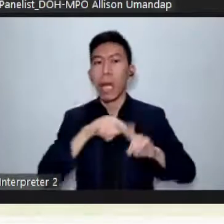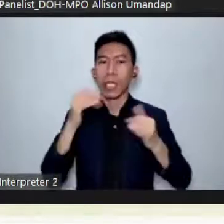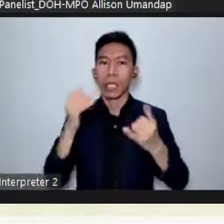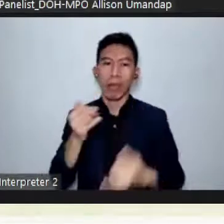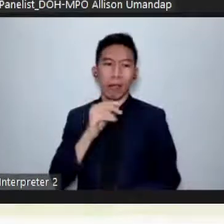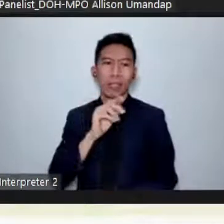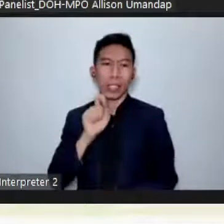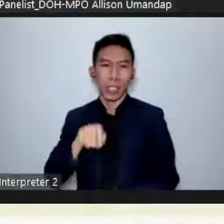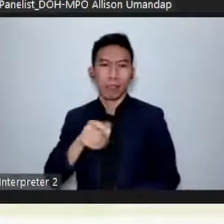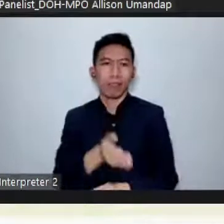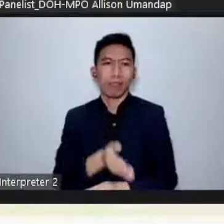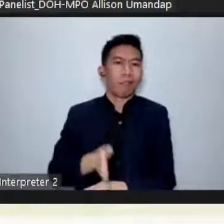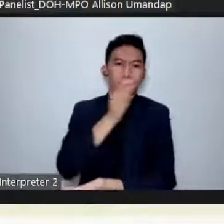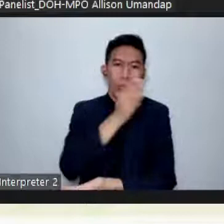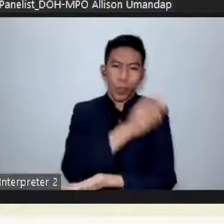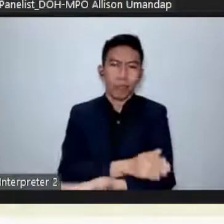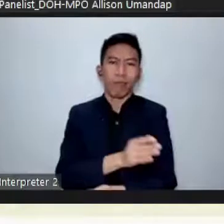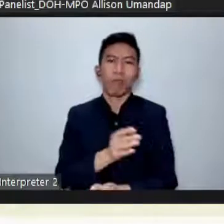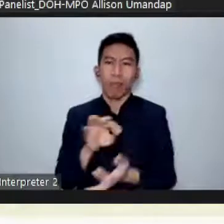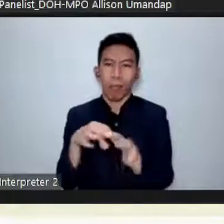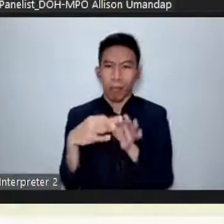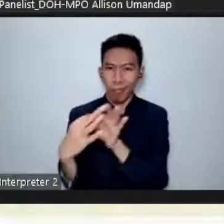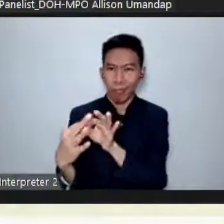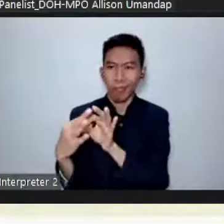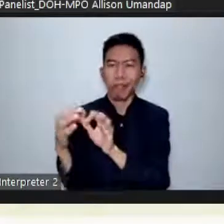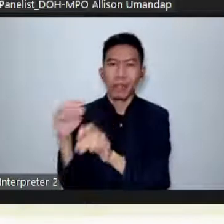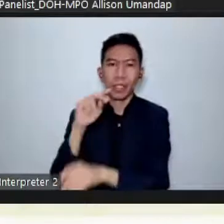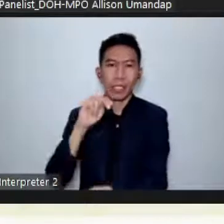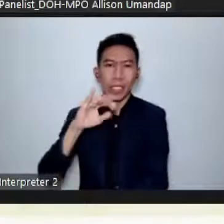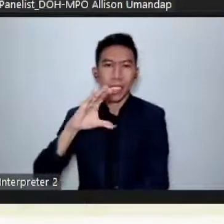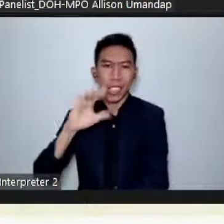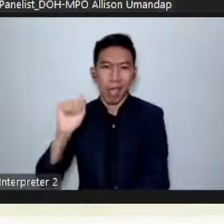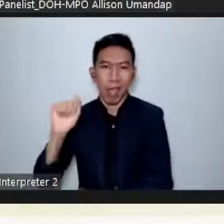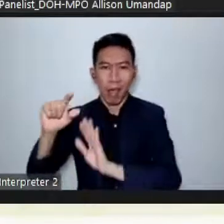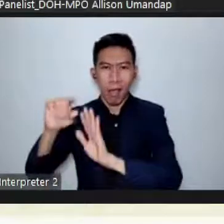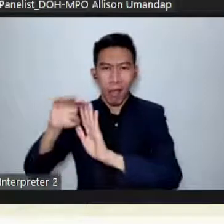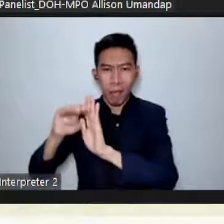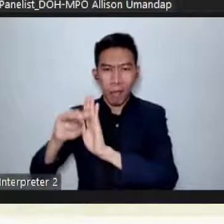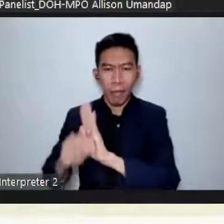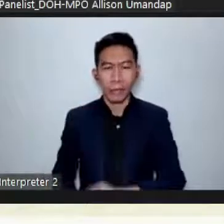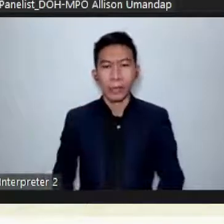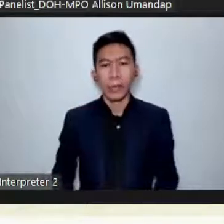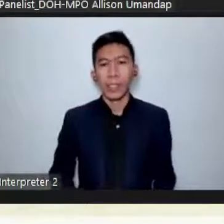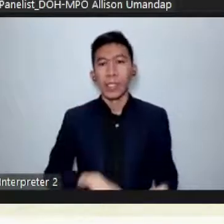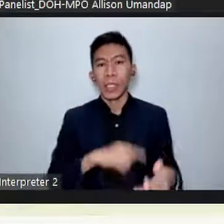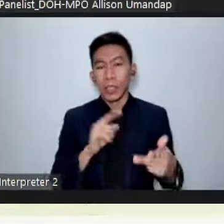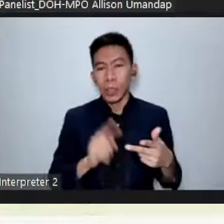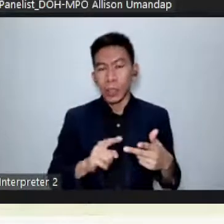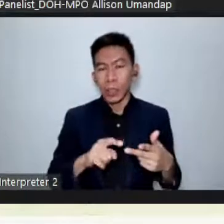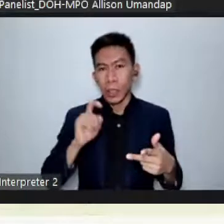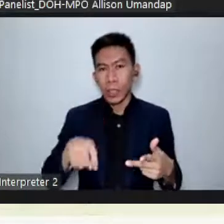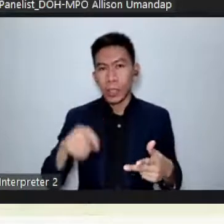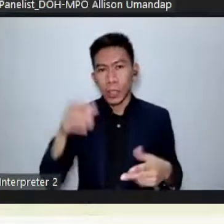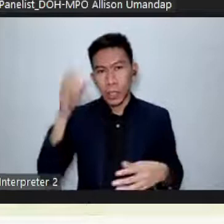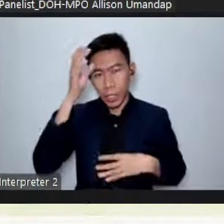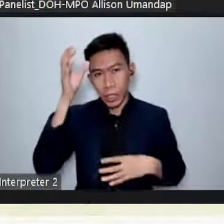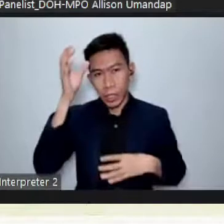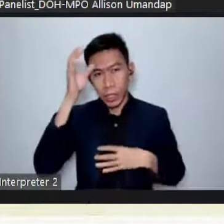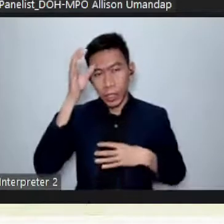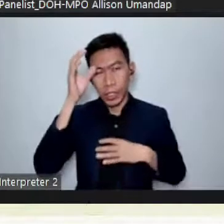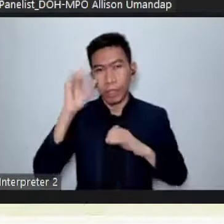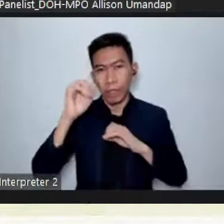NICA provisions. Now, thirdly, we need quality cancer information through population-based